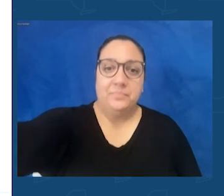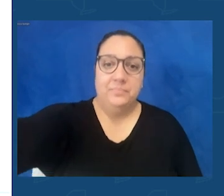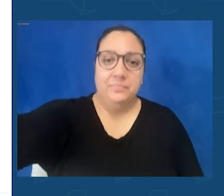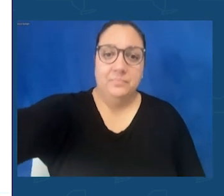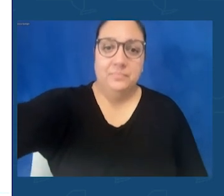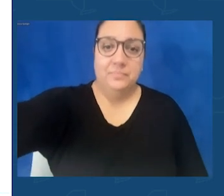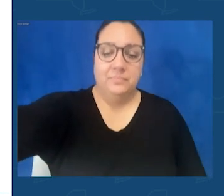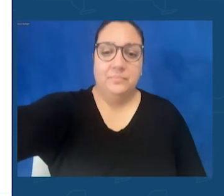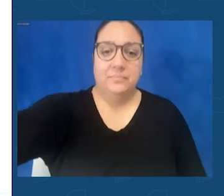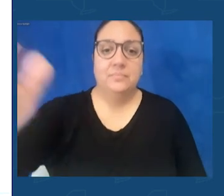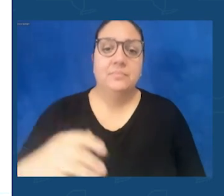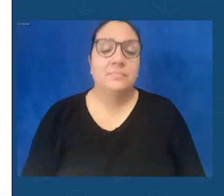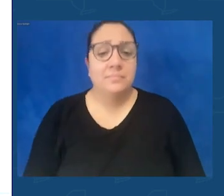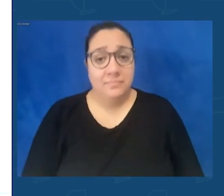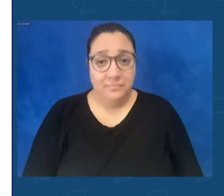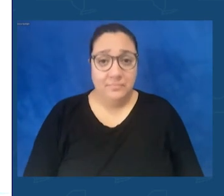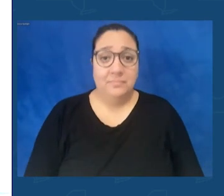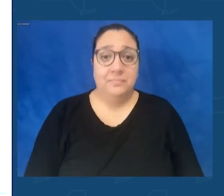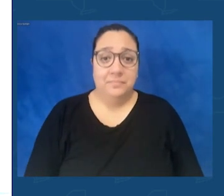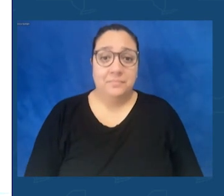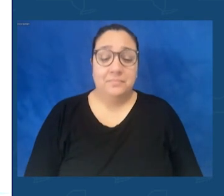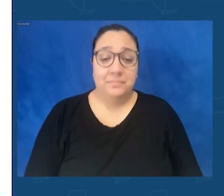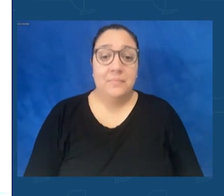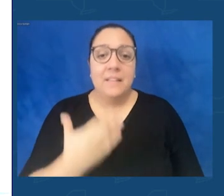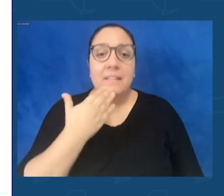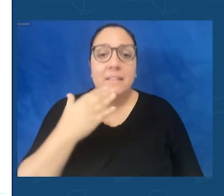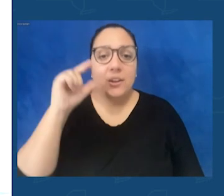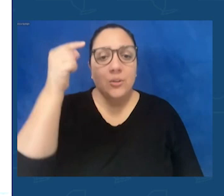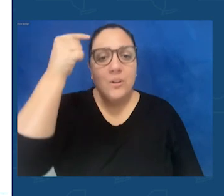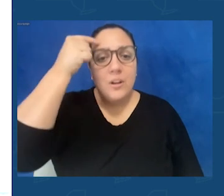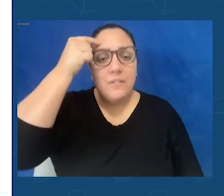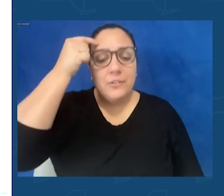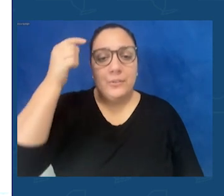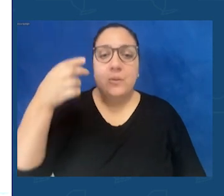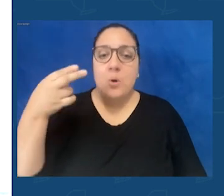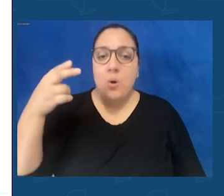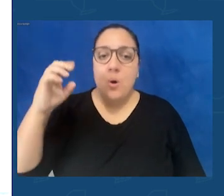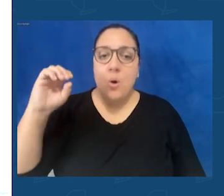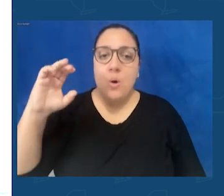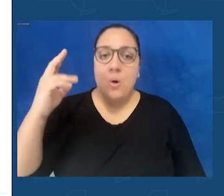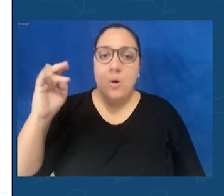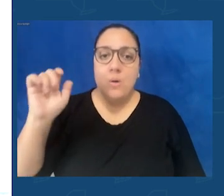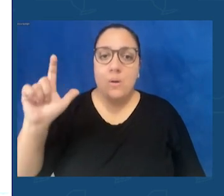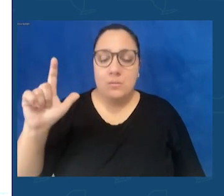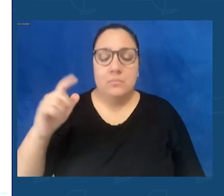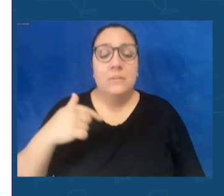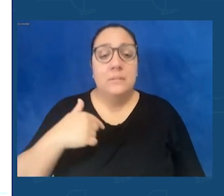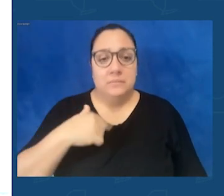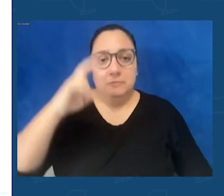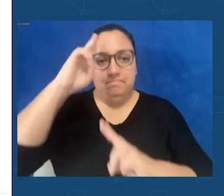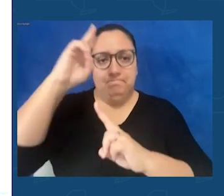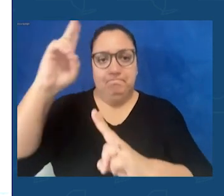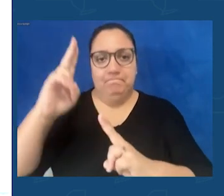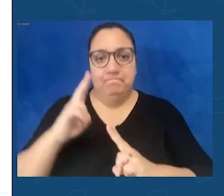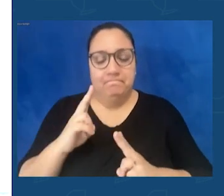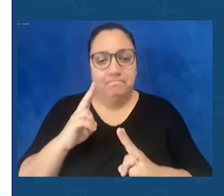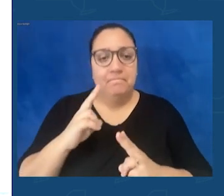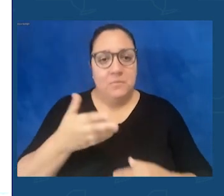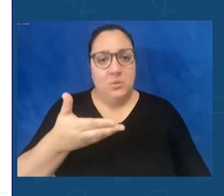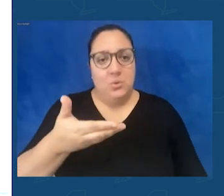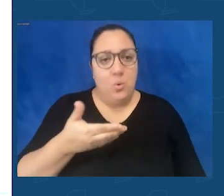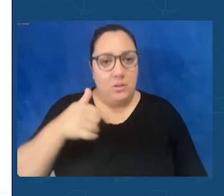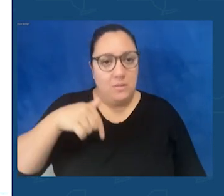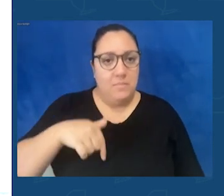Thank you, Governor Hochul. It's my distinct honor to welcome you to the beautifully restored carriage